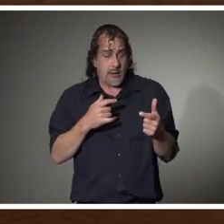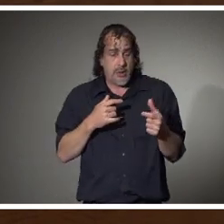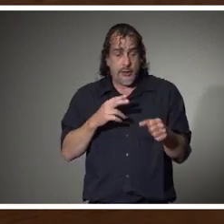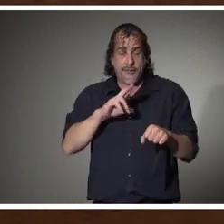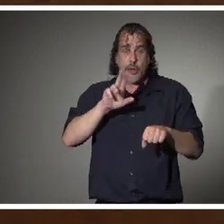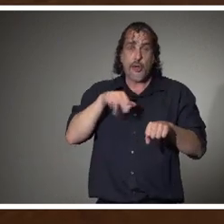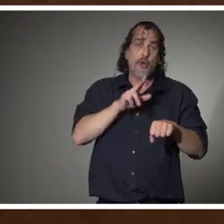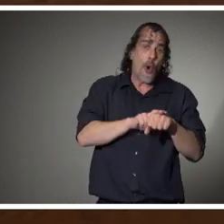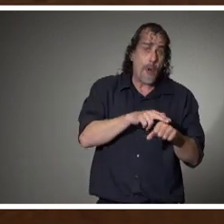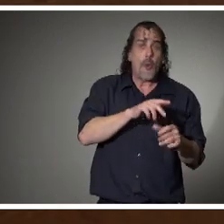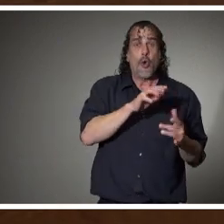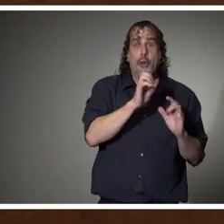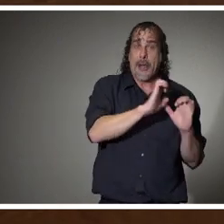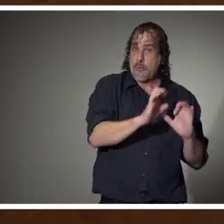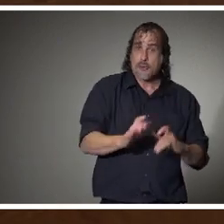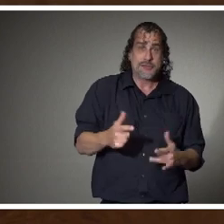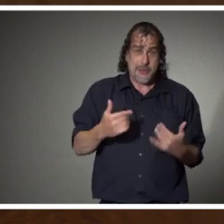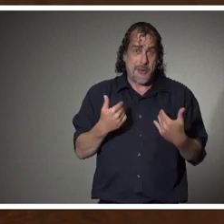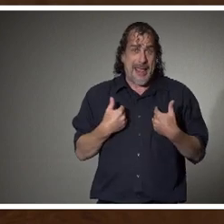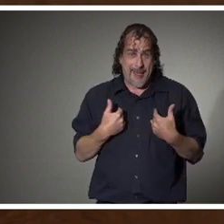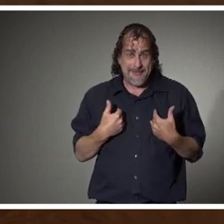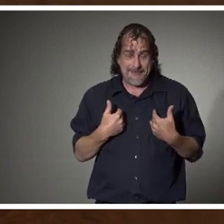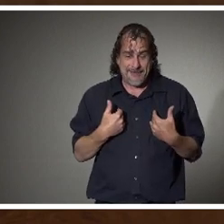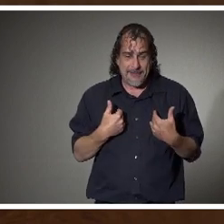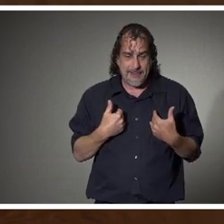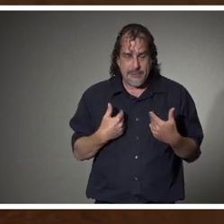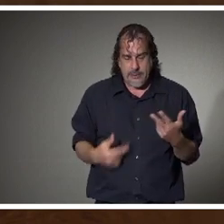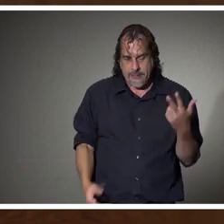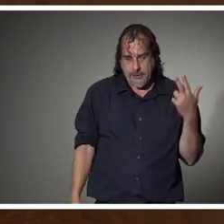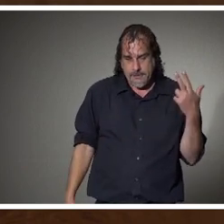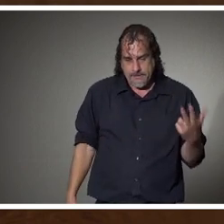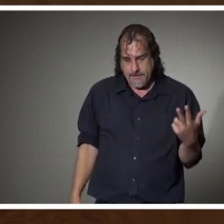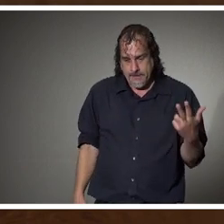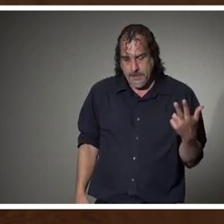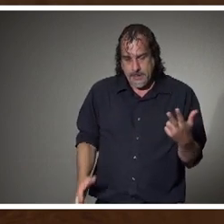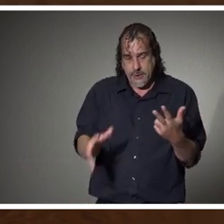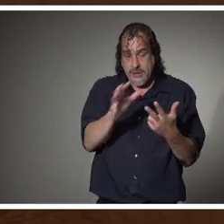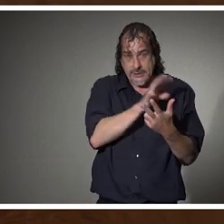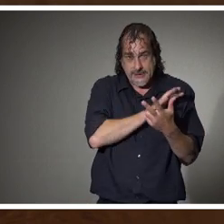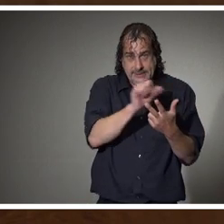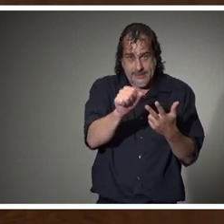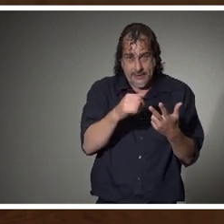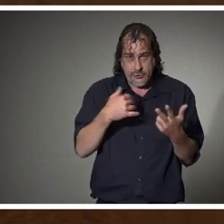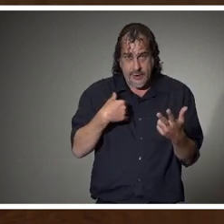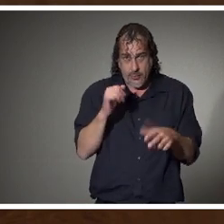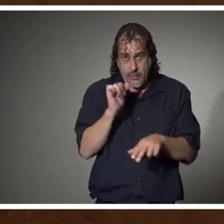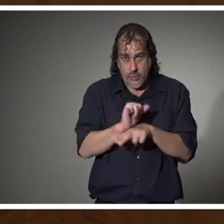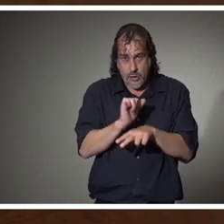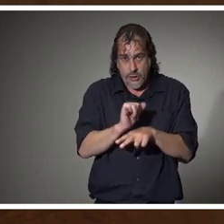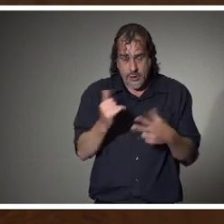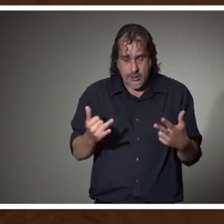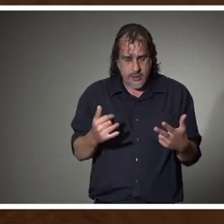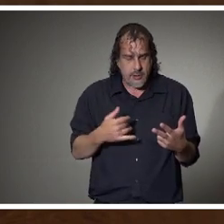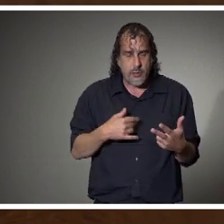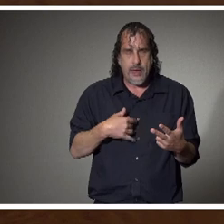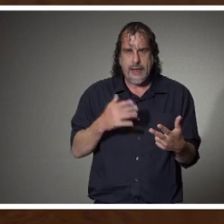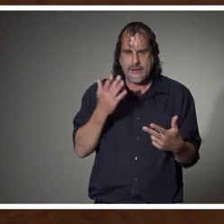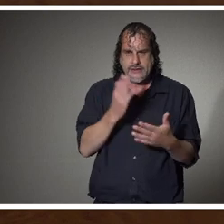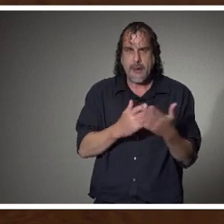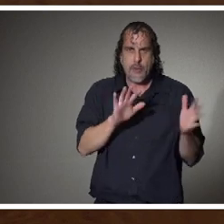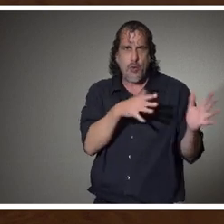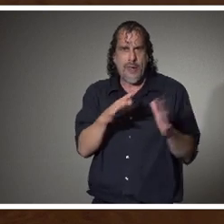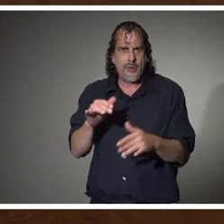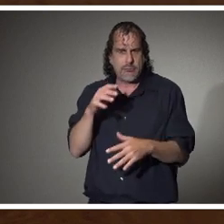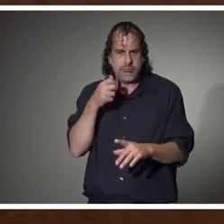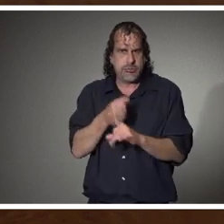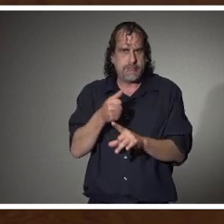of emergency that MEMA's in, we have about three disaster declarations that we're working. Had some storms last night that moved through the state.